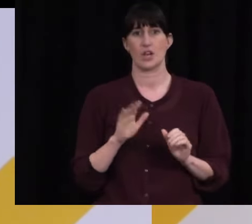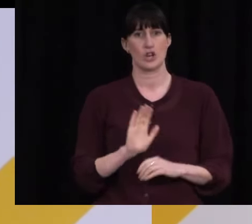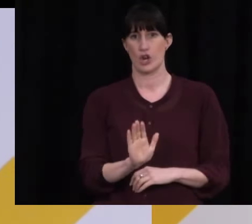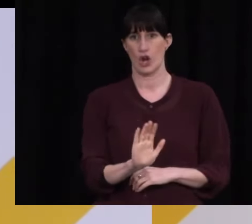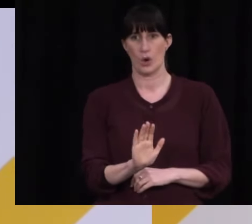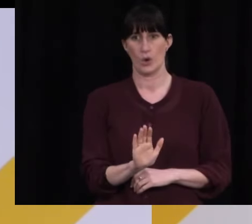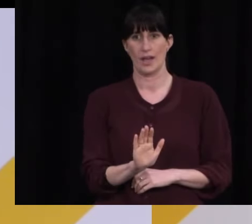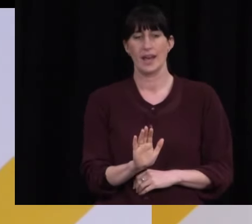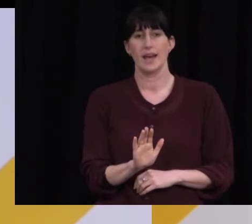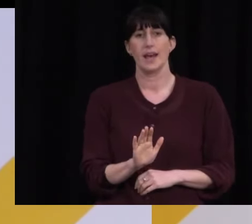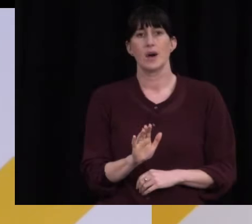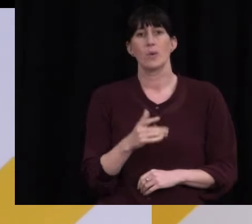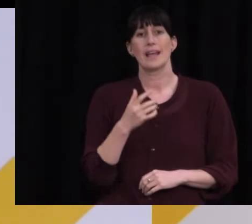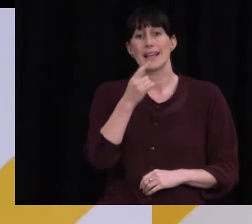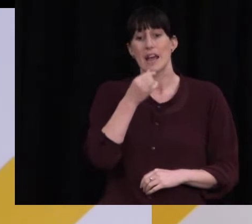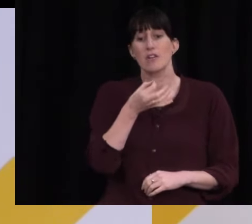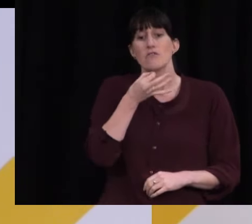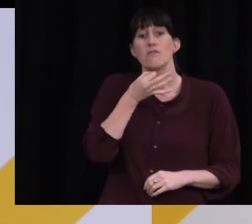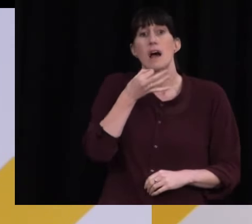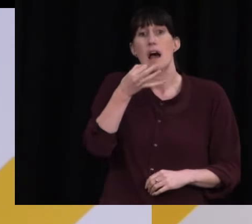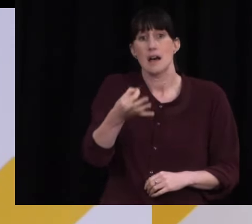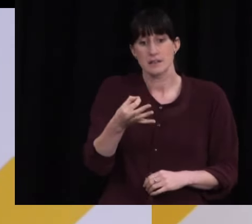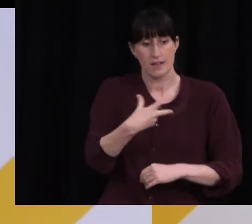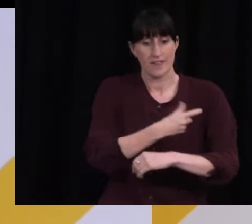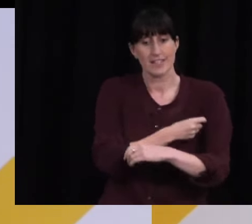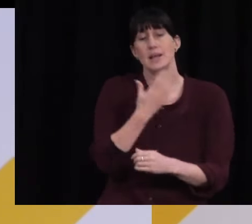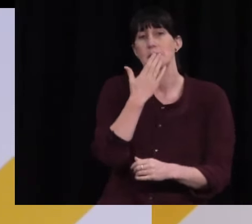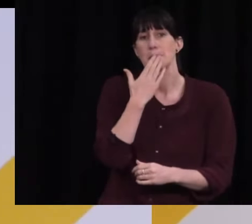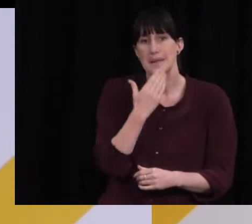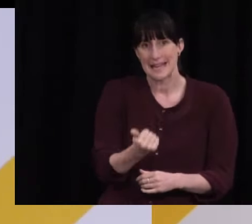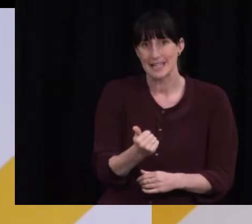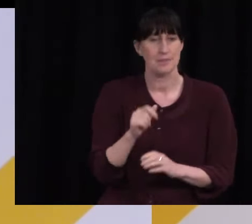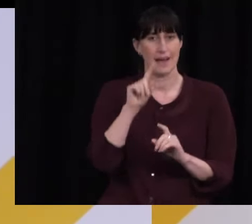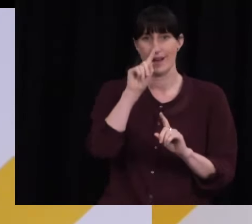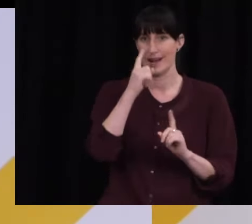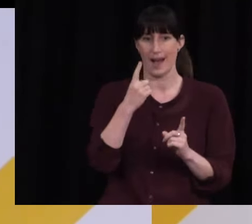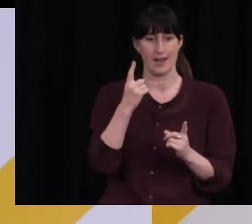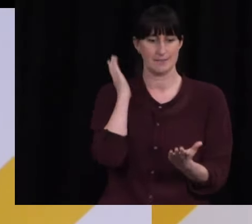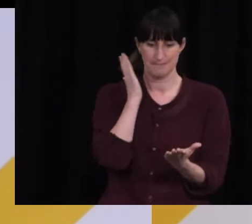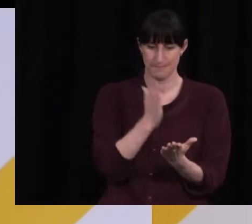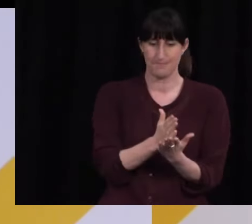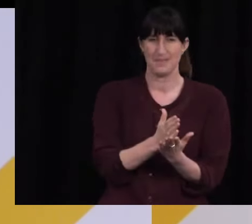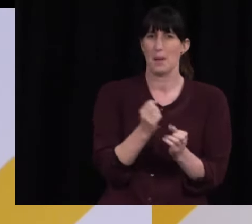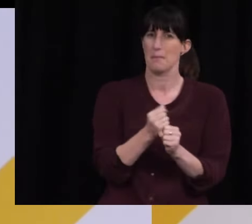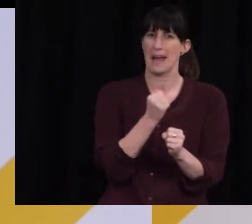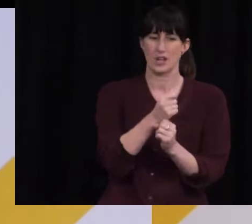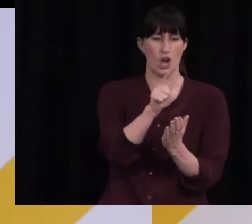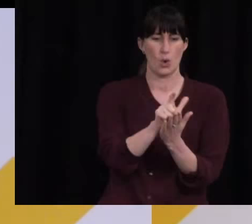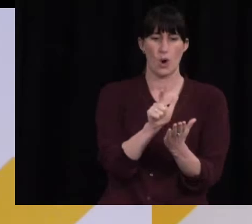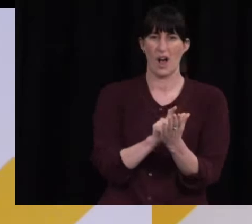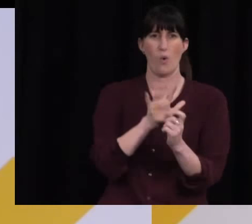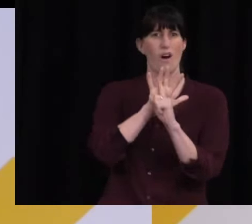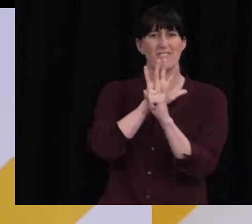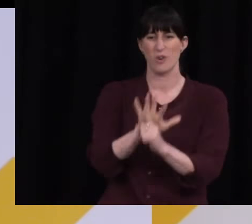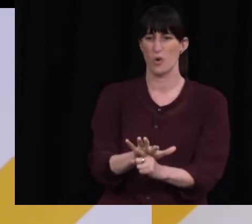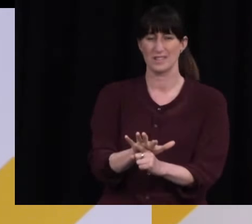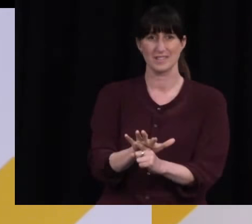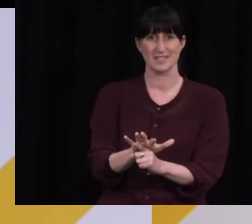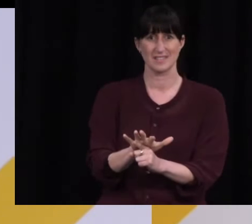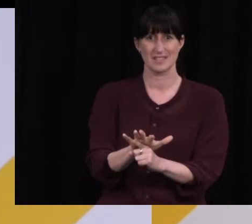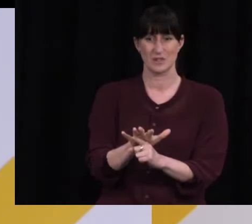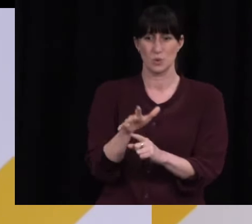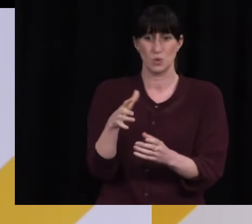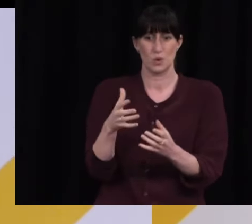be vaccinated. And so we've long said that a blanket compulsion for people is not something that we have